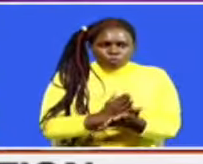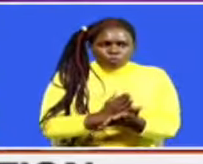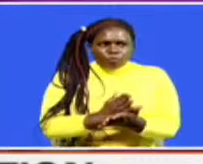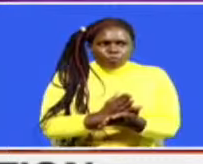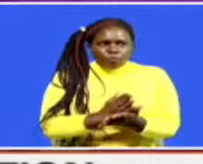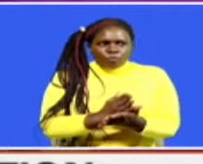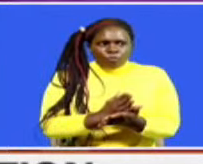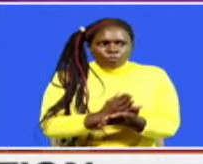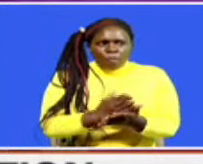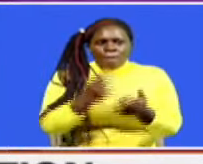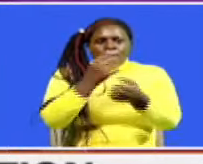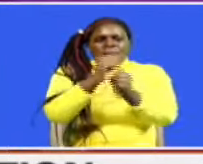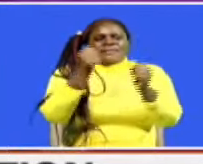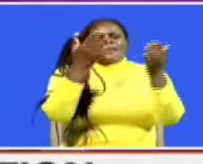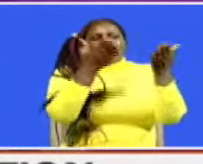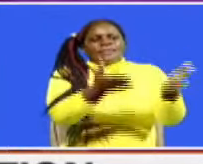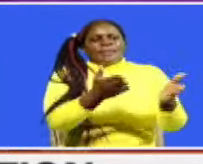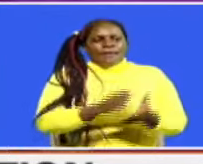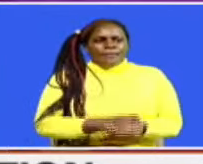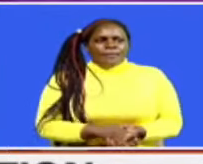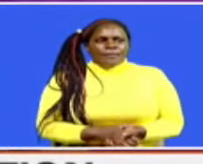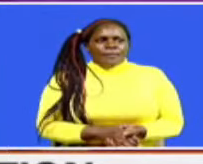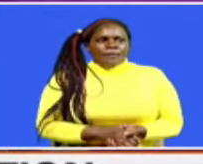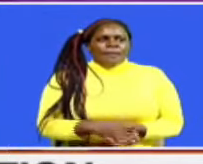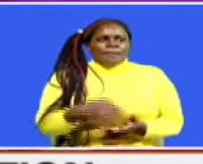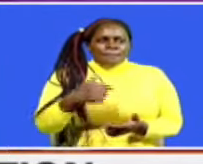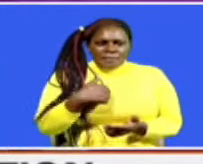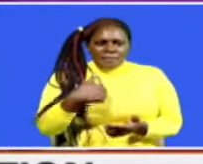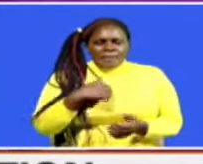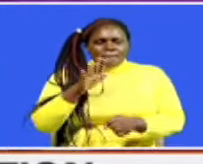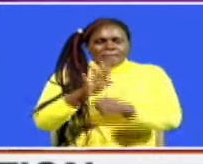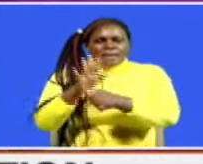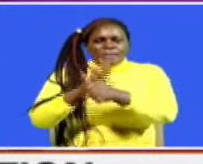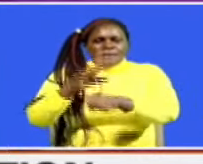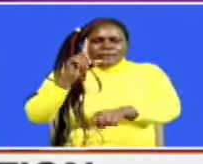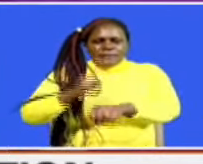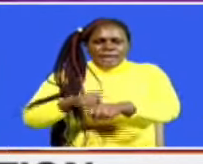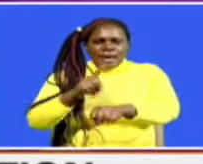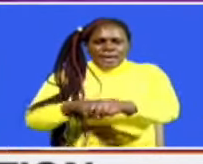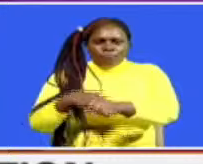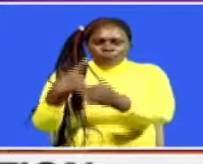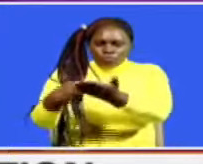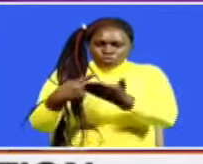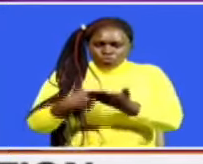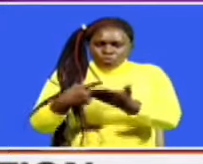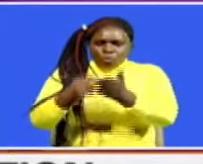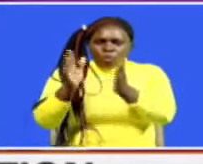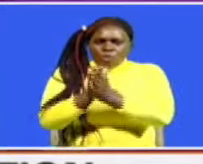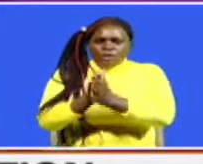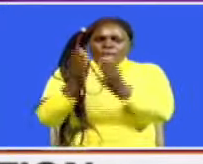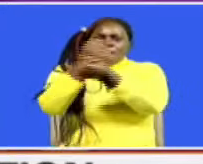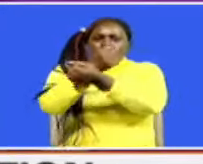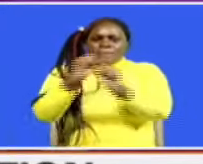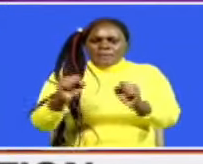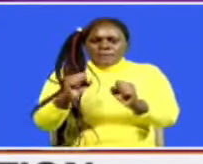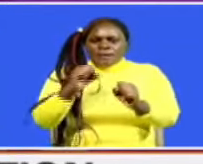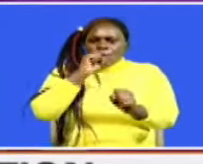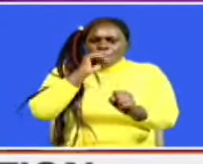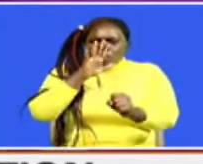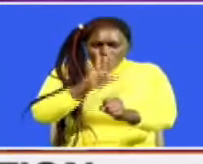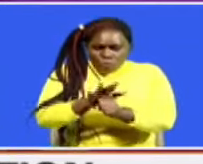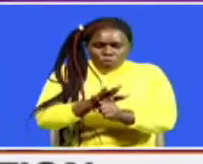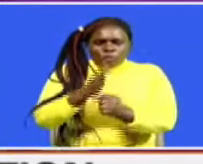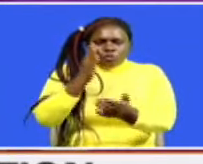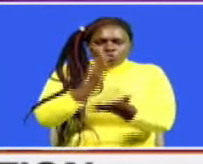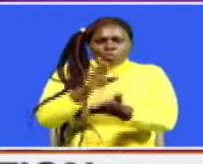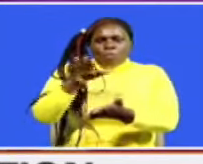and here the president is, I have time and again engaged the president. He has given us his